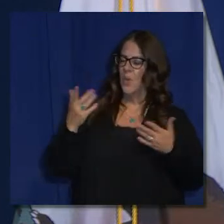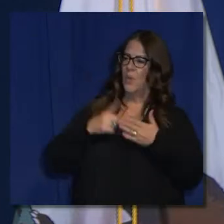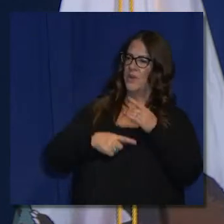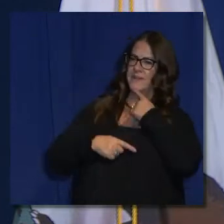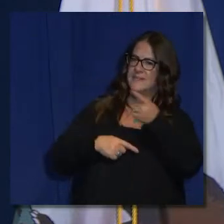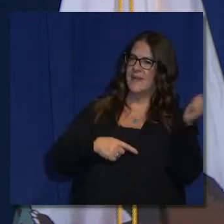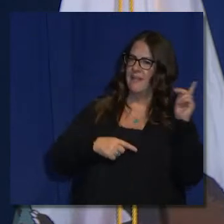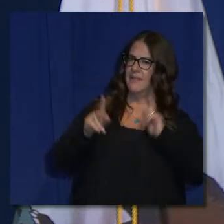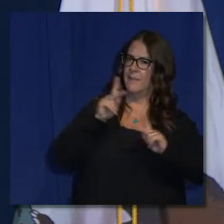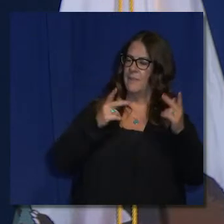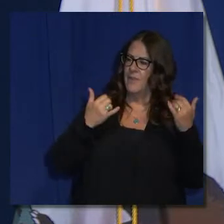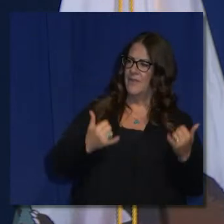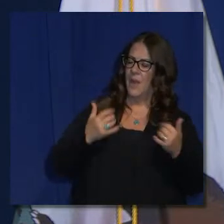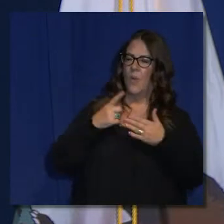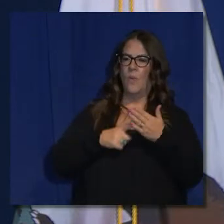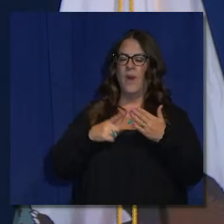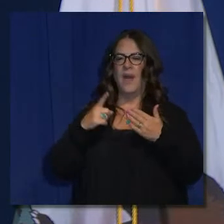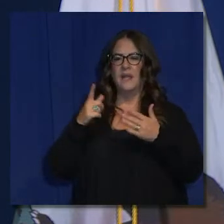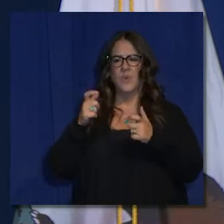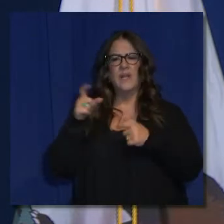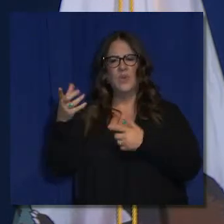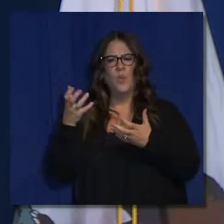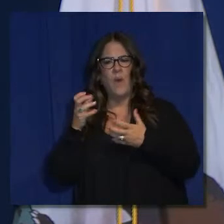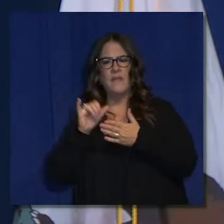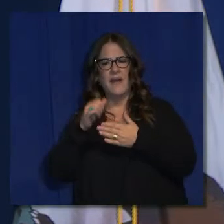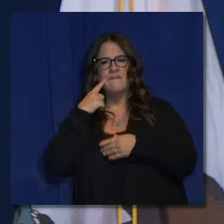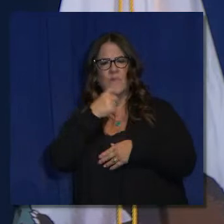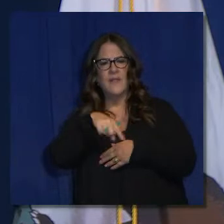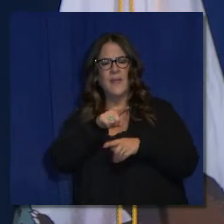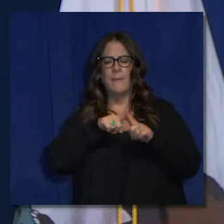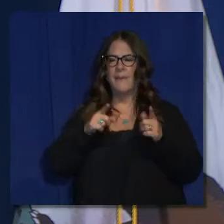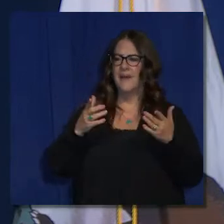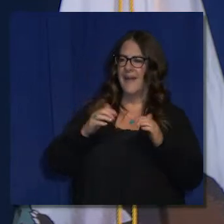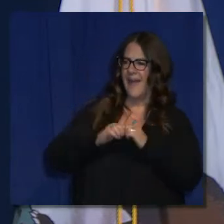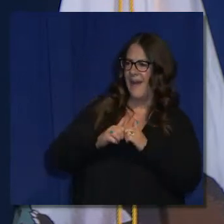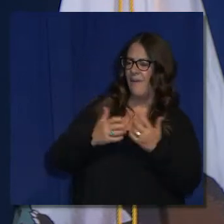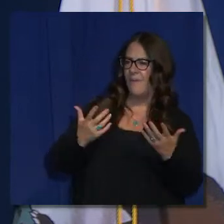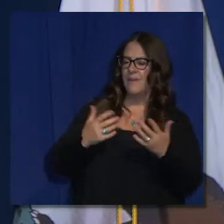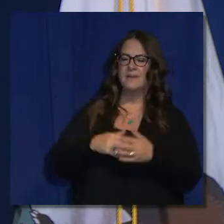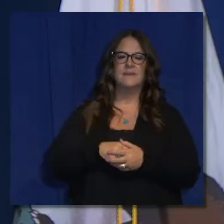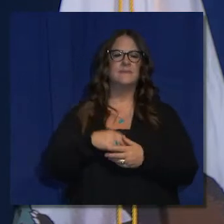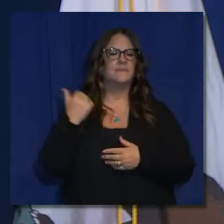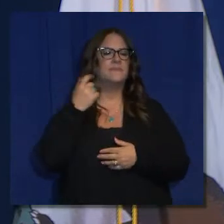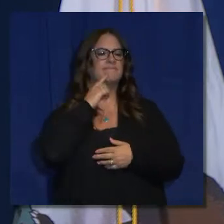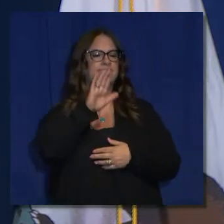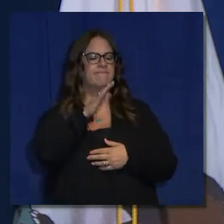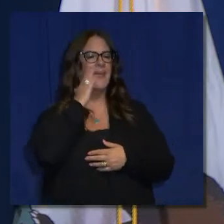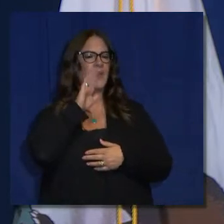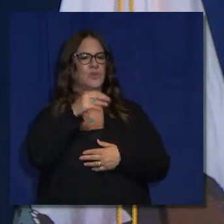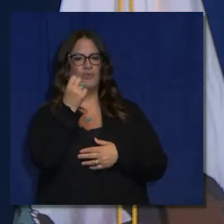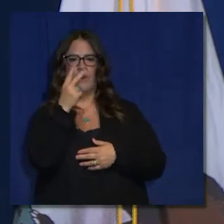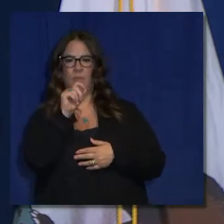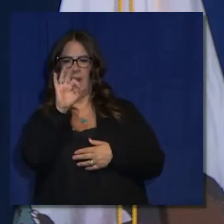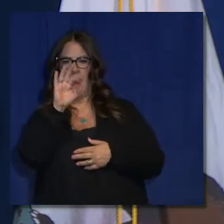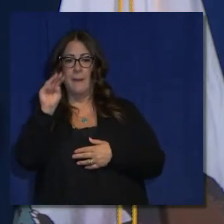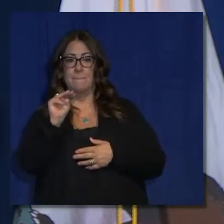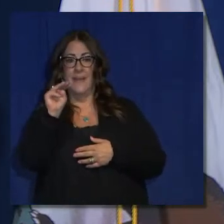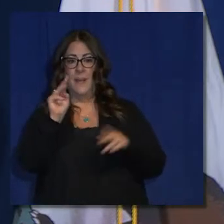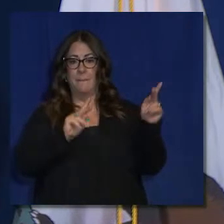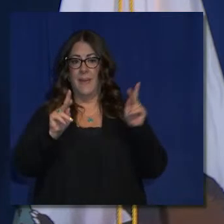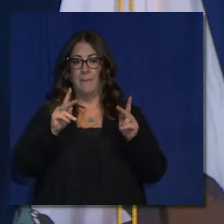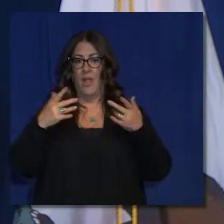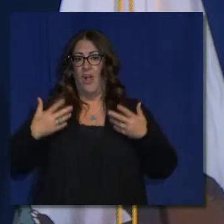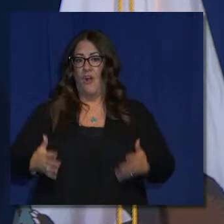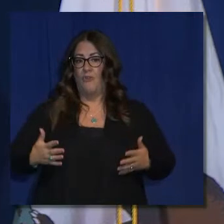it to and as they need it to? Well, I'd say how proud I am that 12.9 million of them have been on